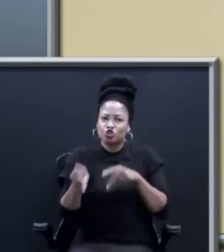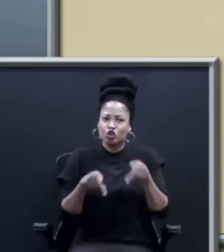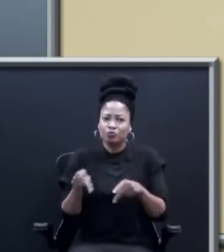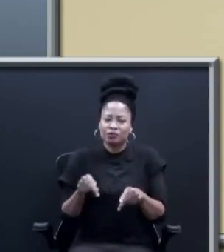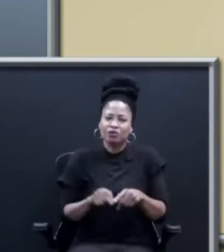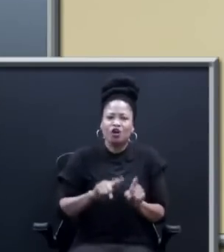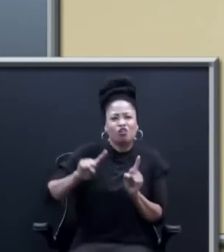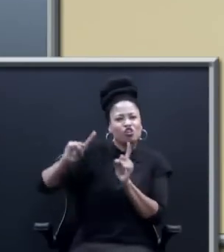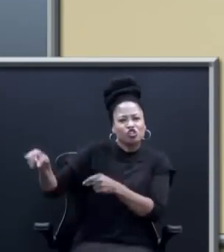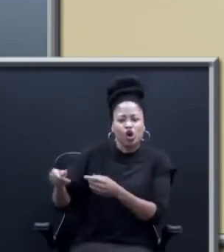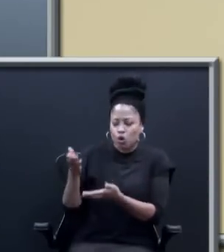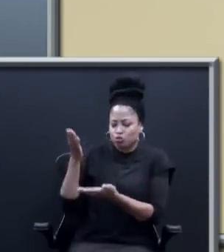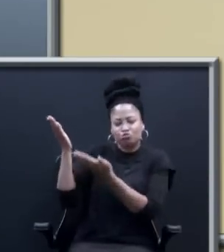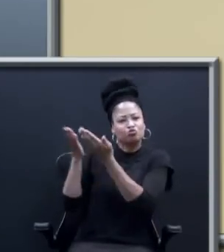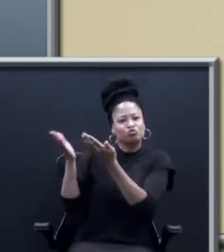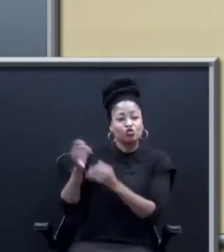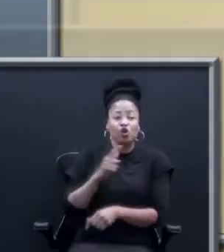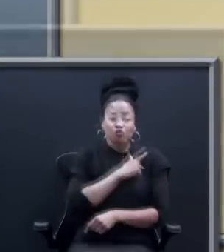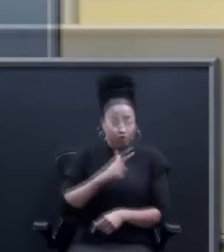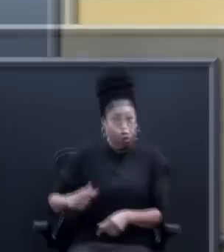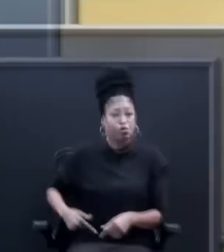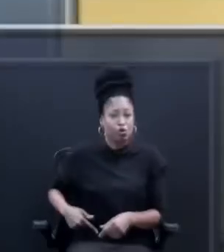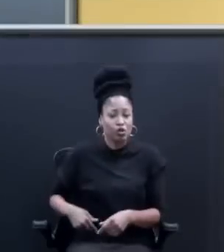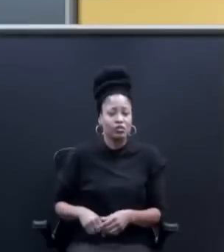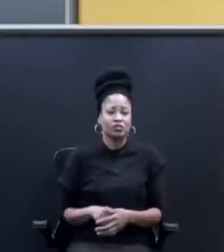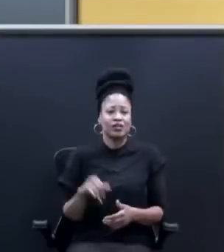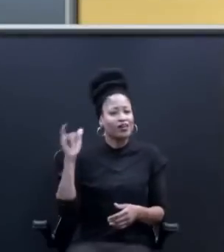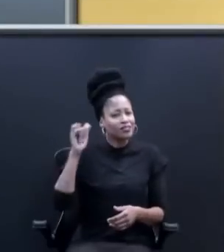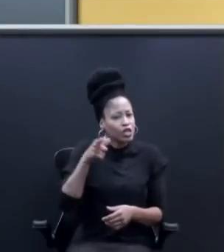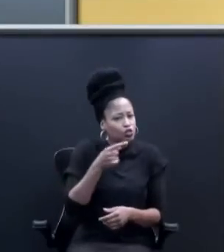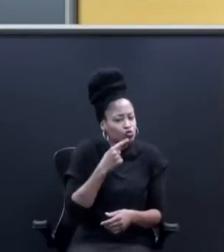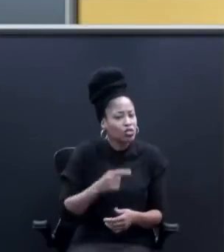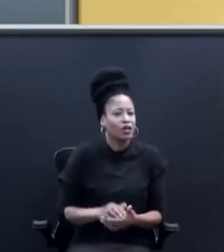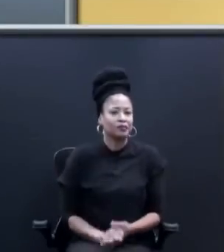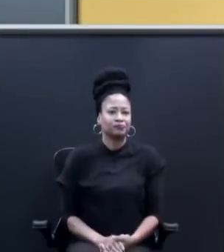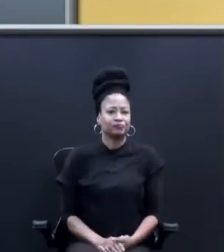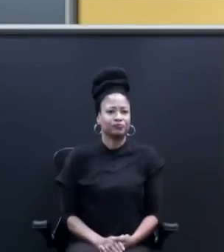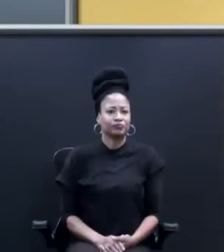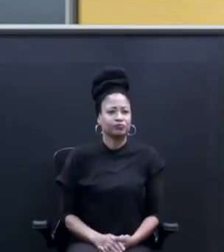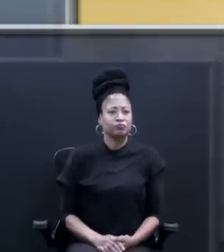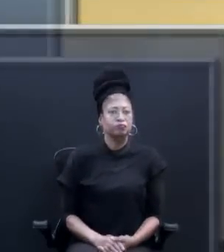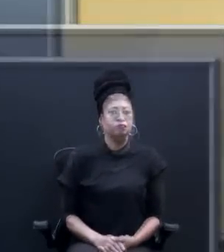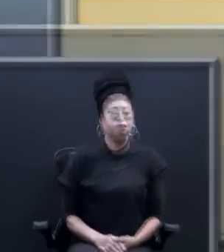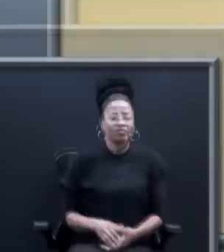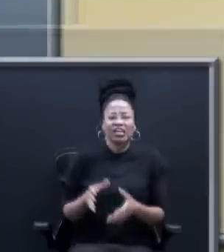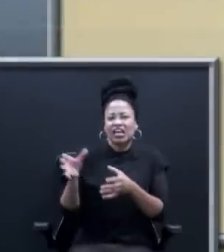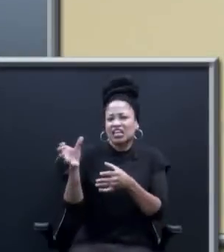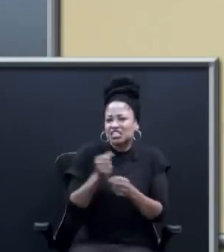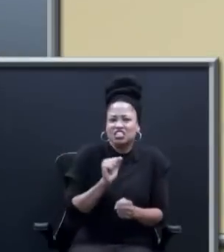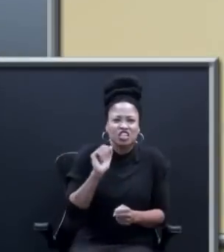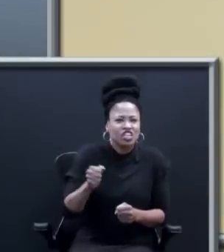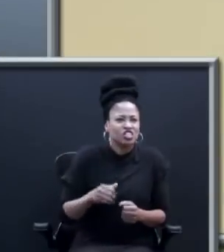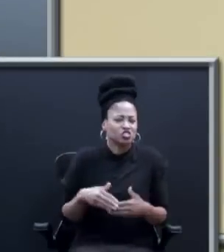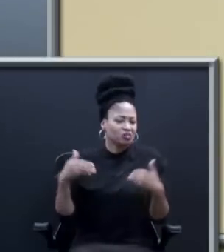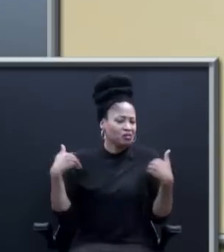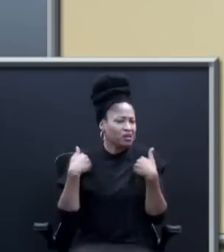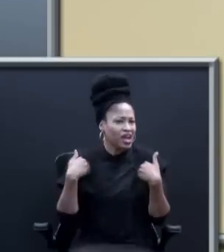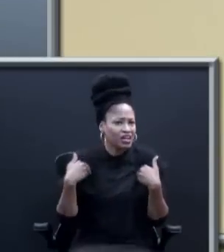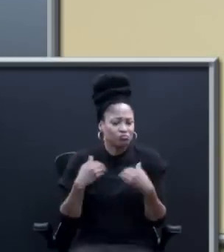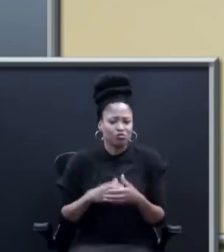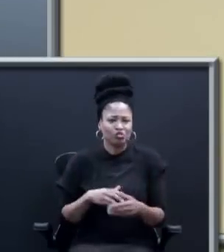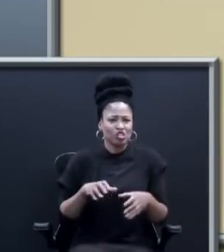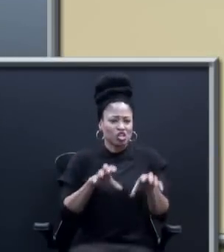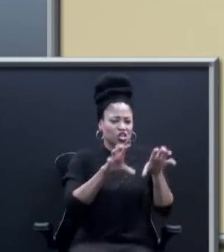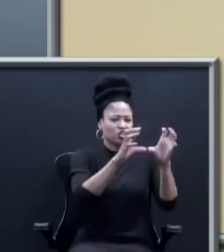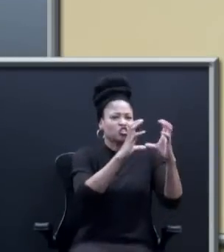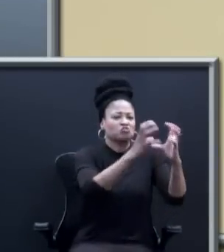as ye have said. Now, that's when they threw him out. Mm-hmm. Go ahead. Also take your flocks and your herds as ye have said, uh-huh,